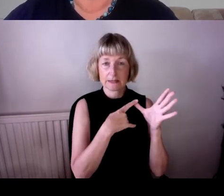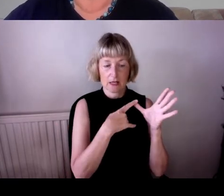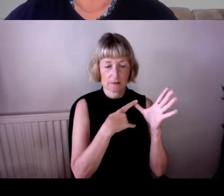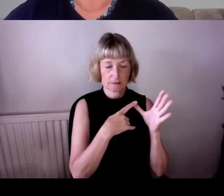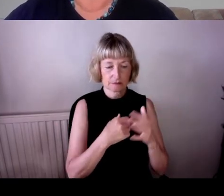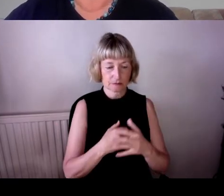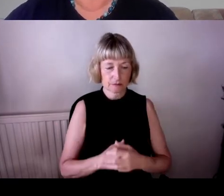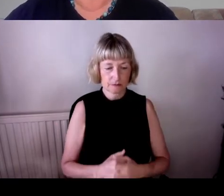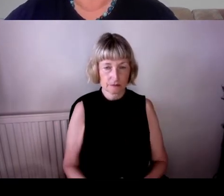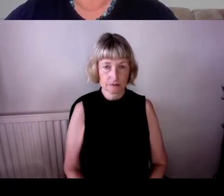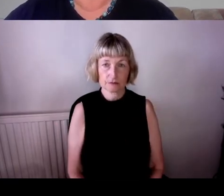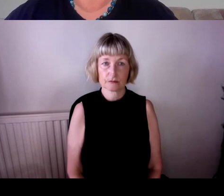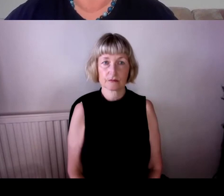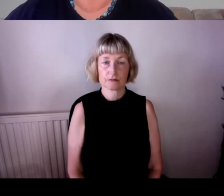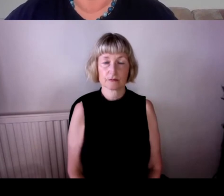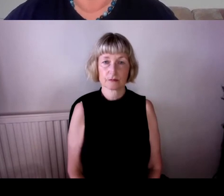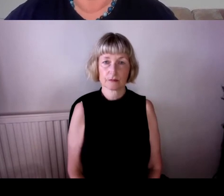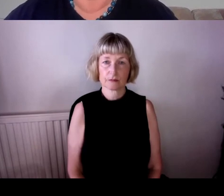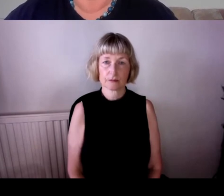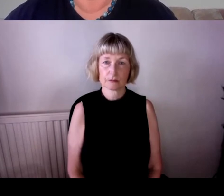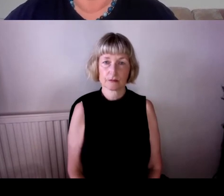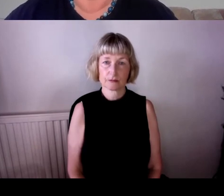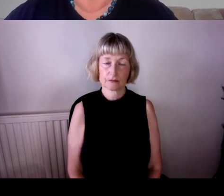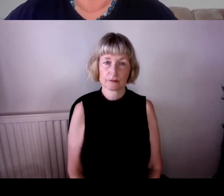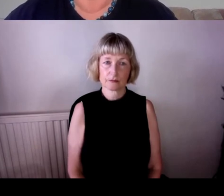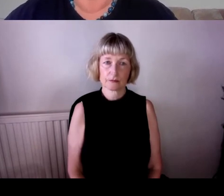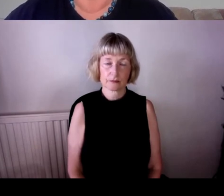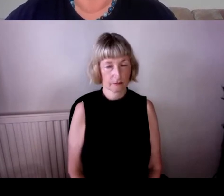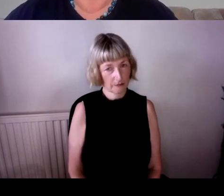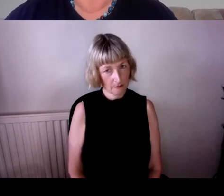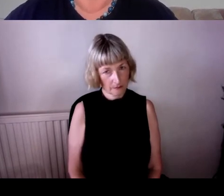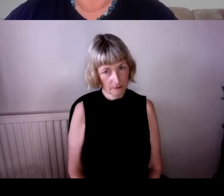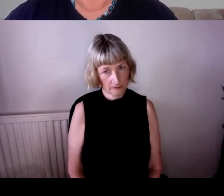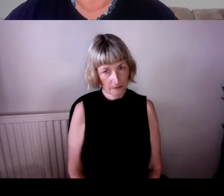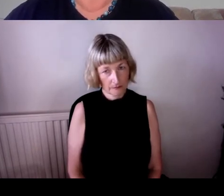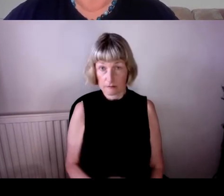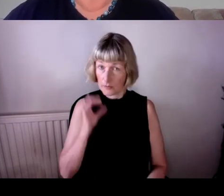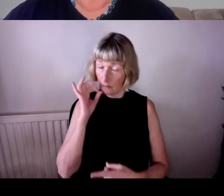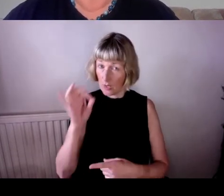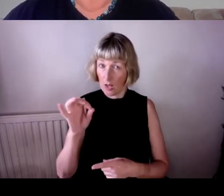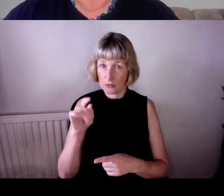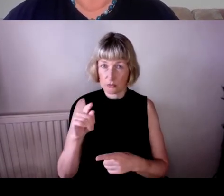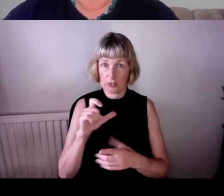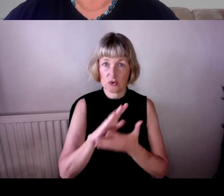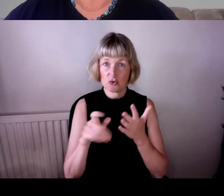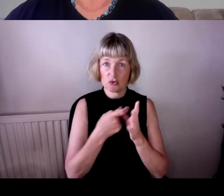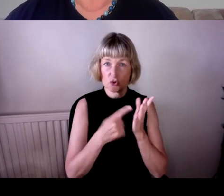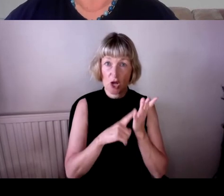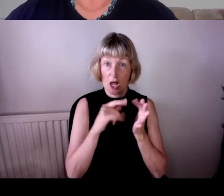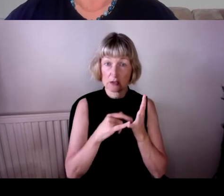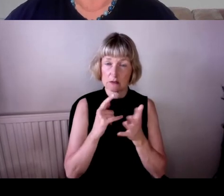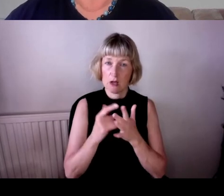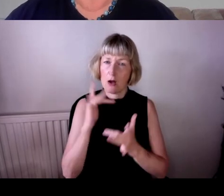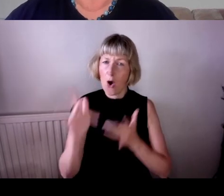to ask, based on what you were just saying, and potentially for you, Charles, about online working. So if you are working